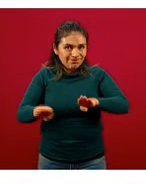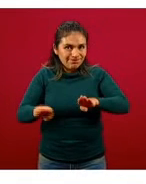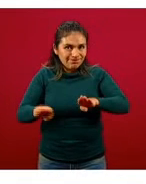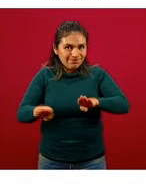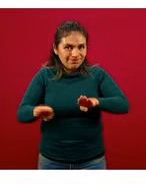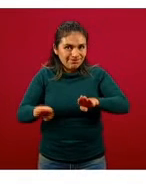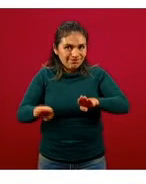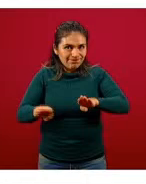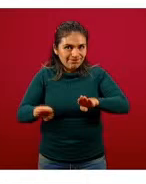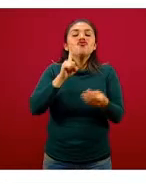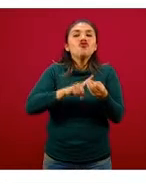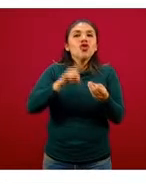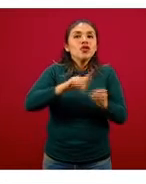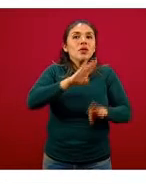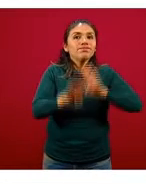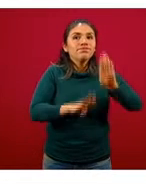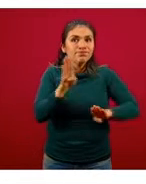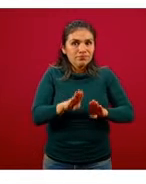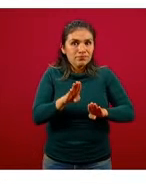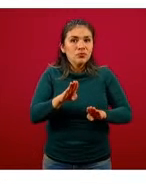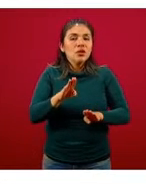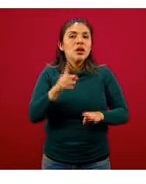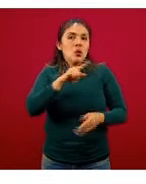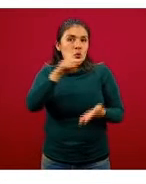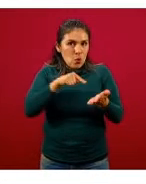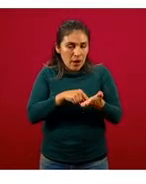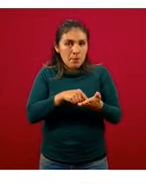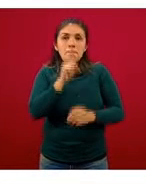as a bar graph, but